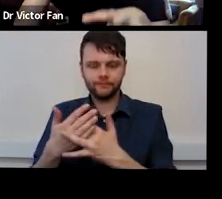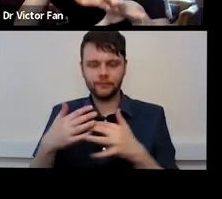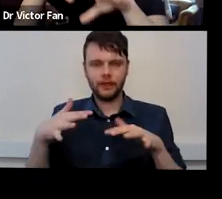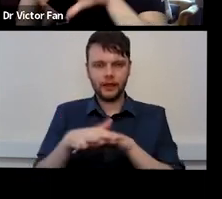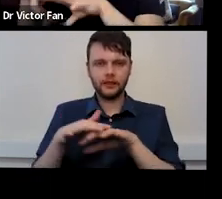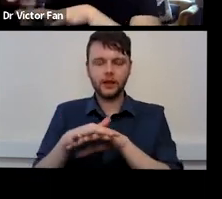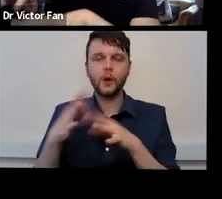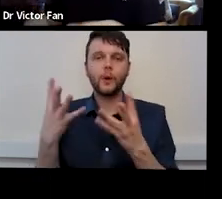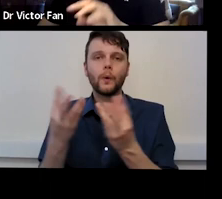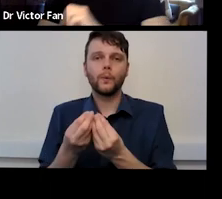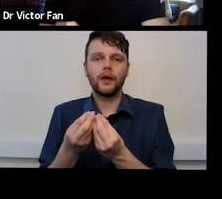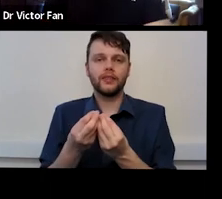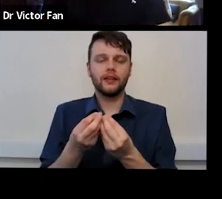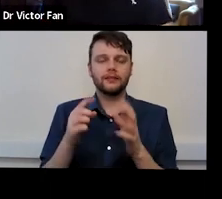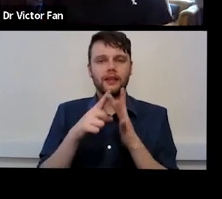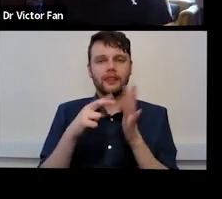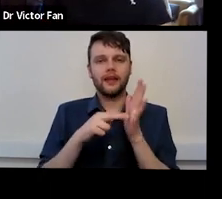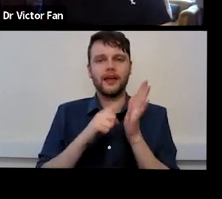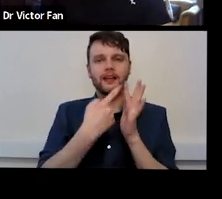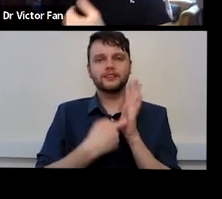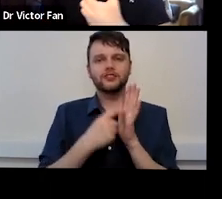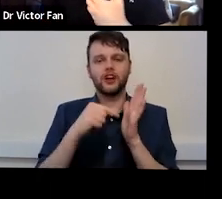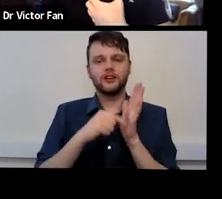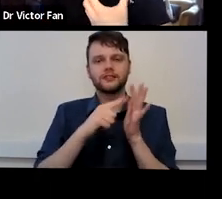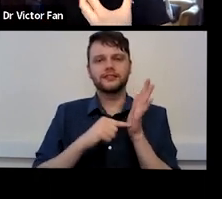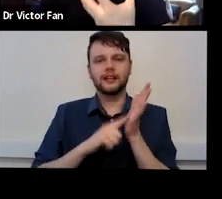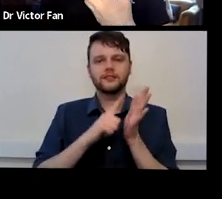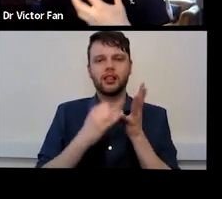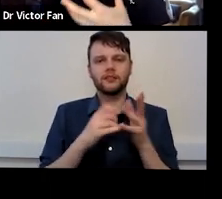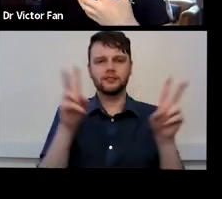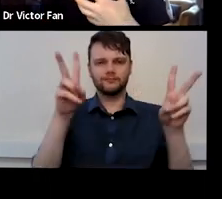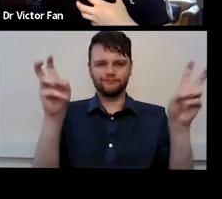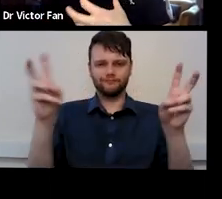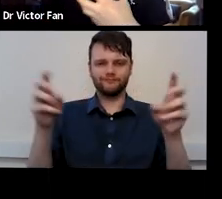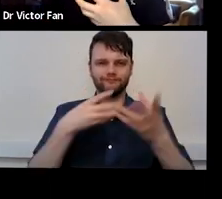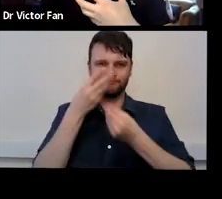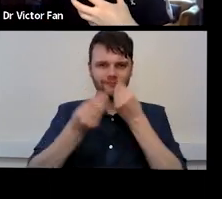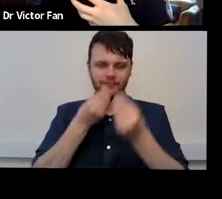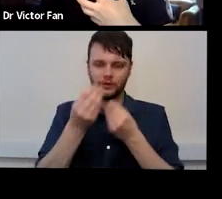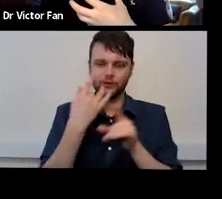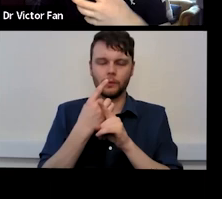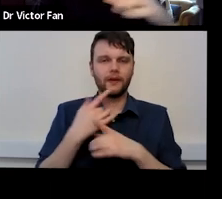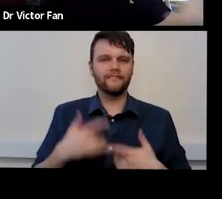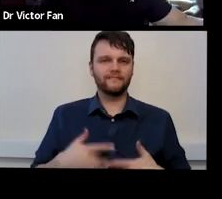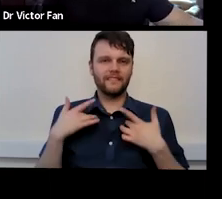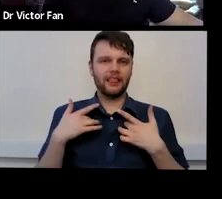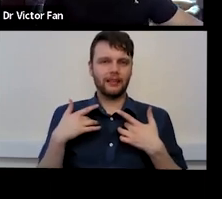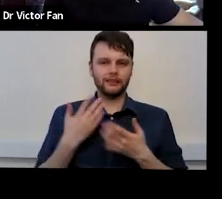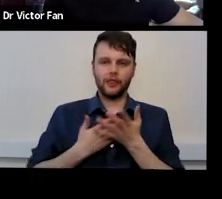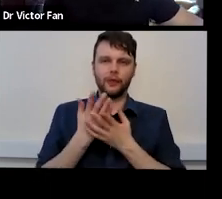interposed with intertitles that would convey their kind of feelings through